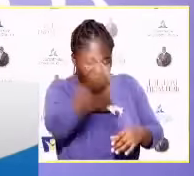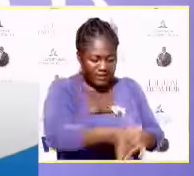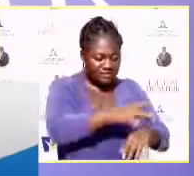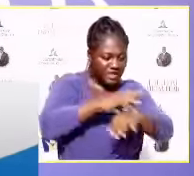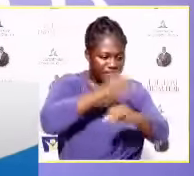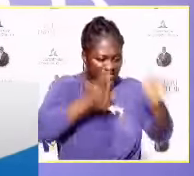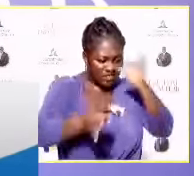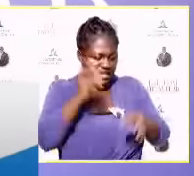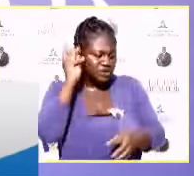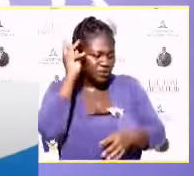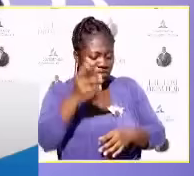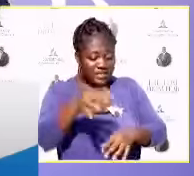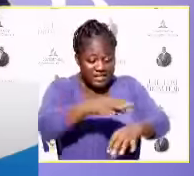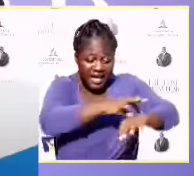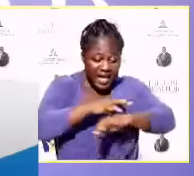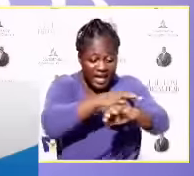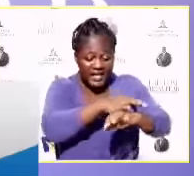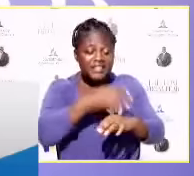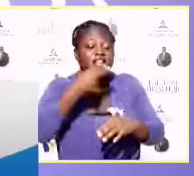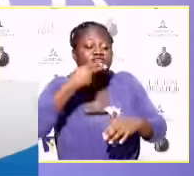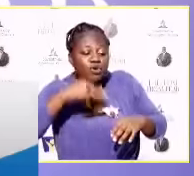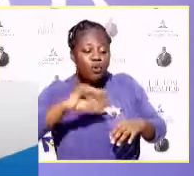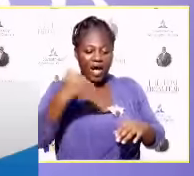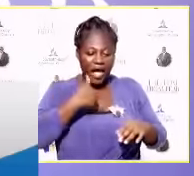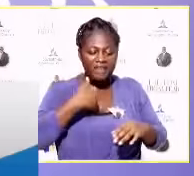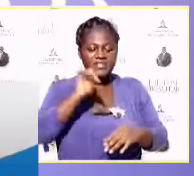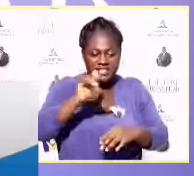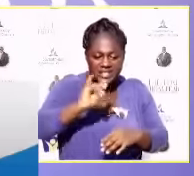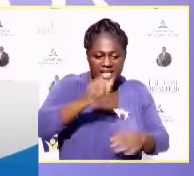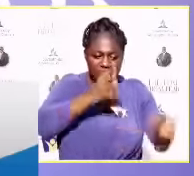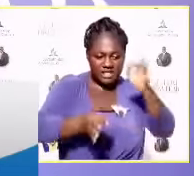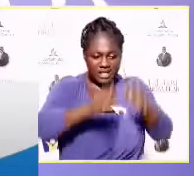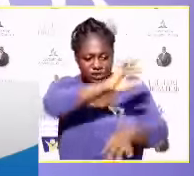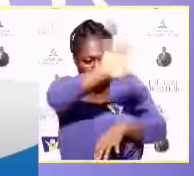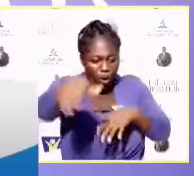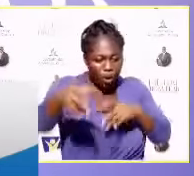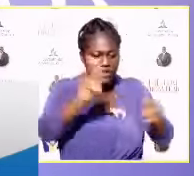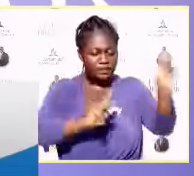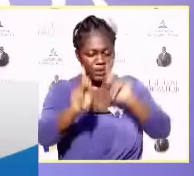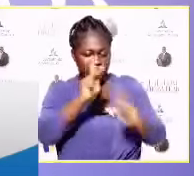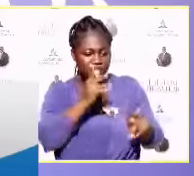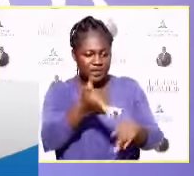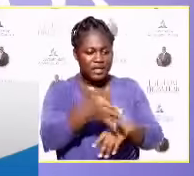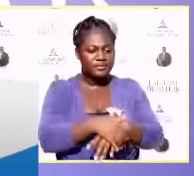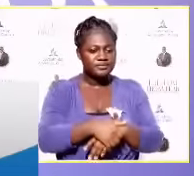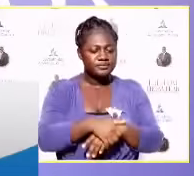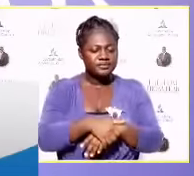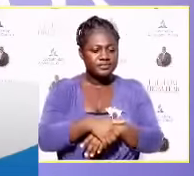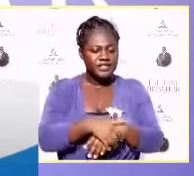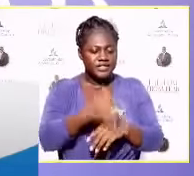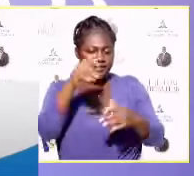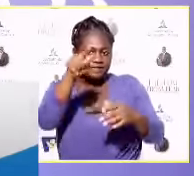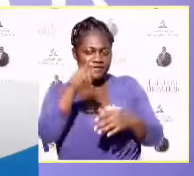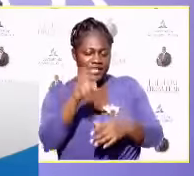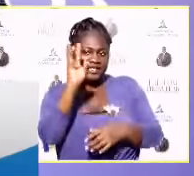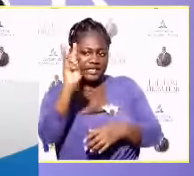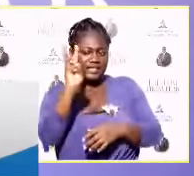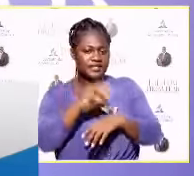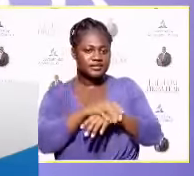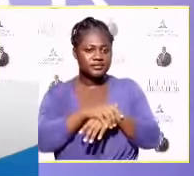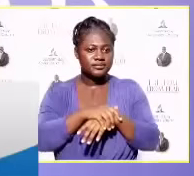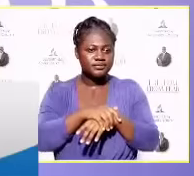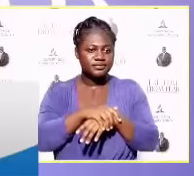of Noah. Now he gives another example. Verse 6.